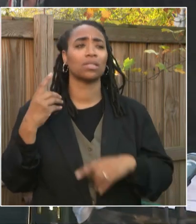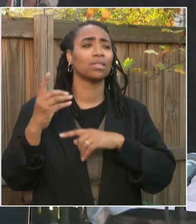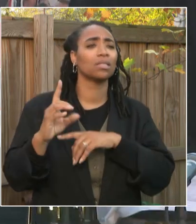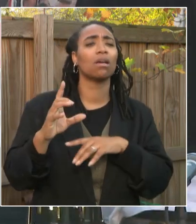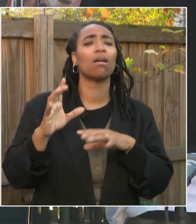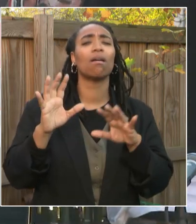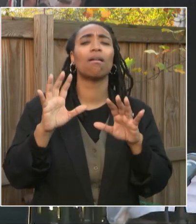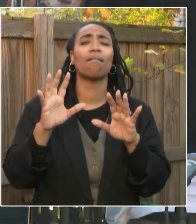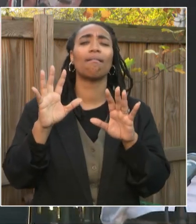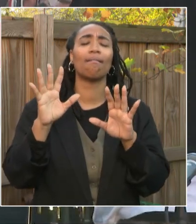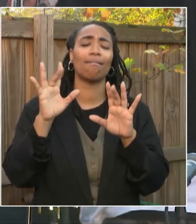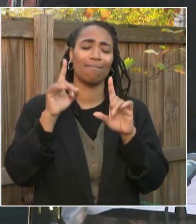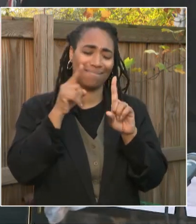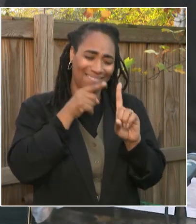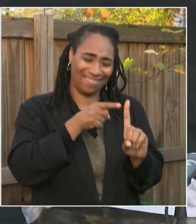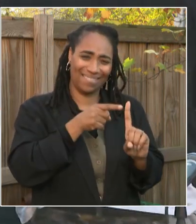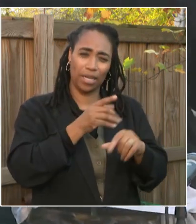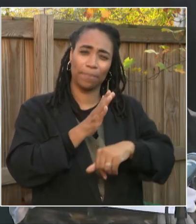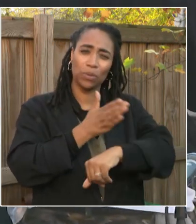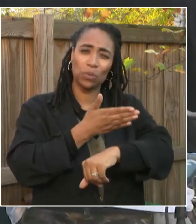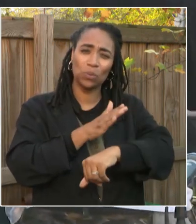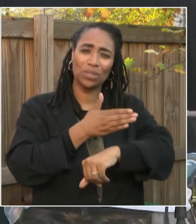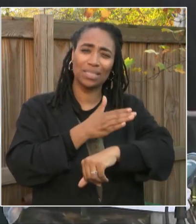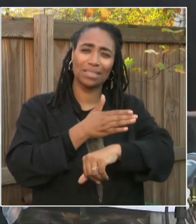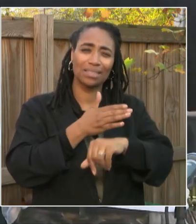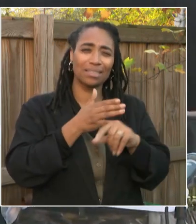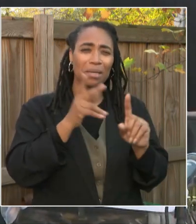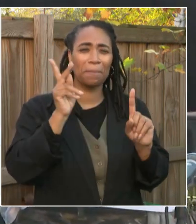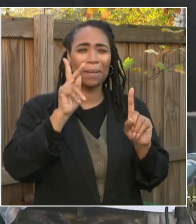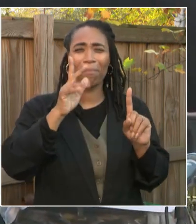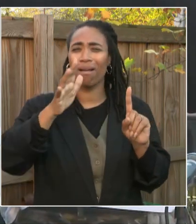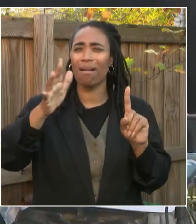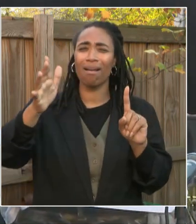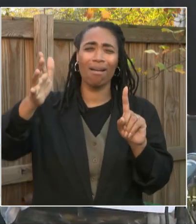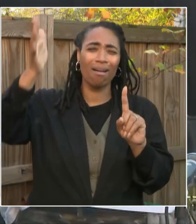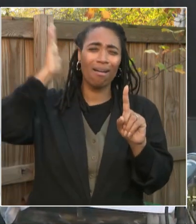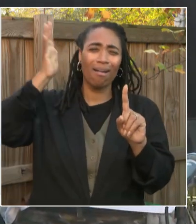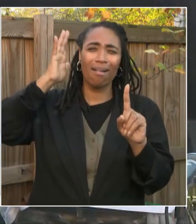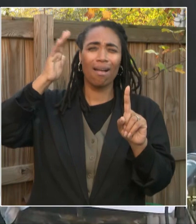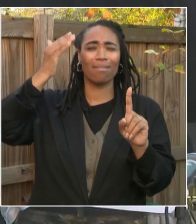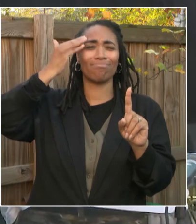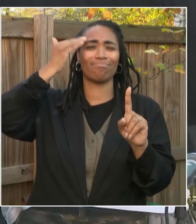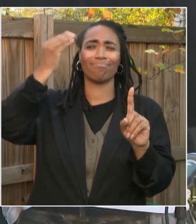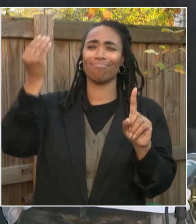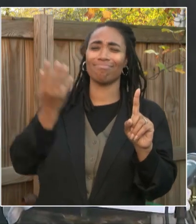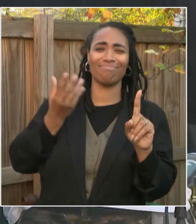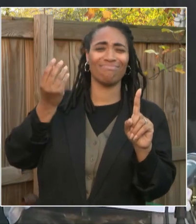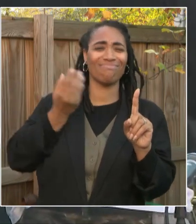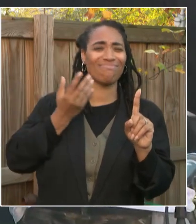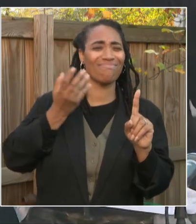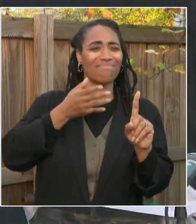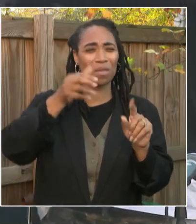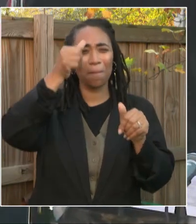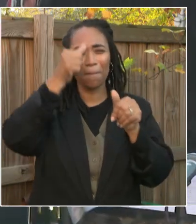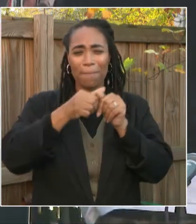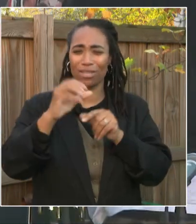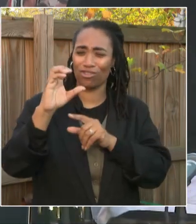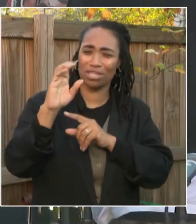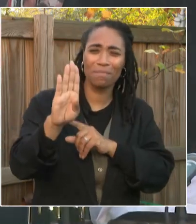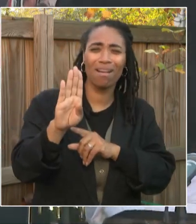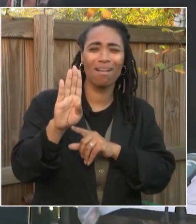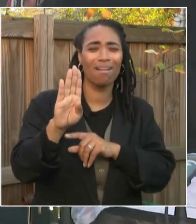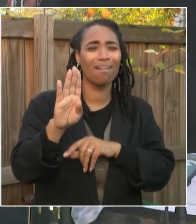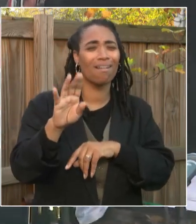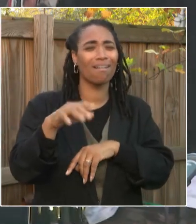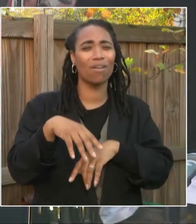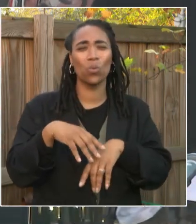Tony say, the forefathers, the ones that did it before us, was always here. I used to meet Chuck Brown, man. I used to sit with Pop. He used to always